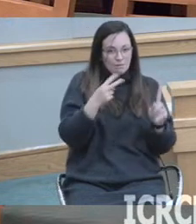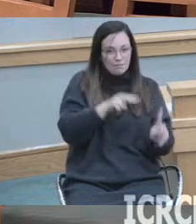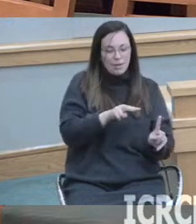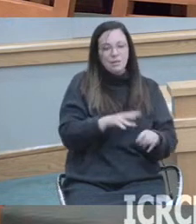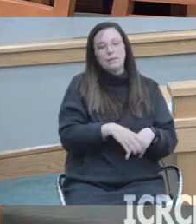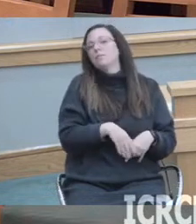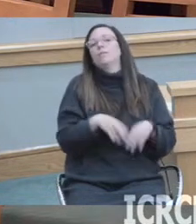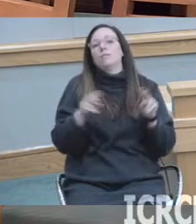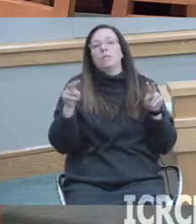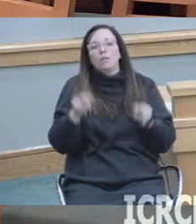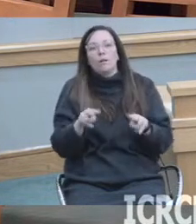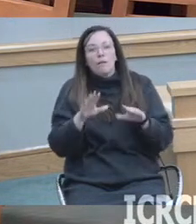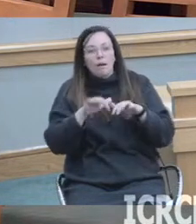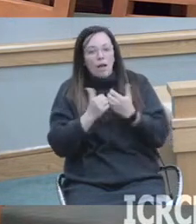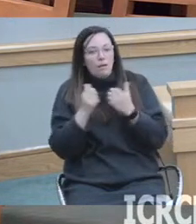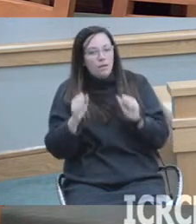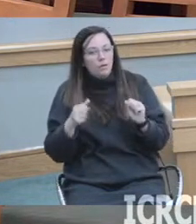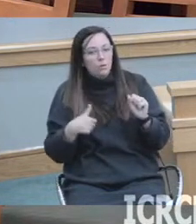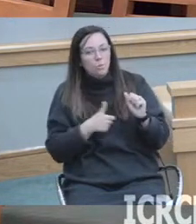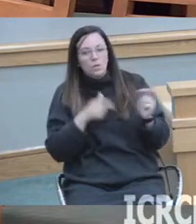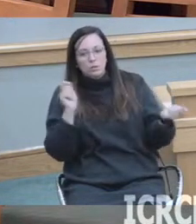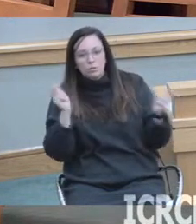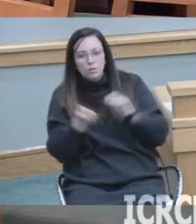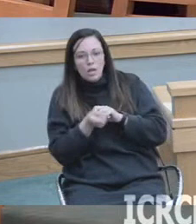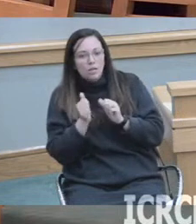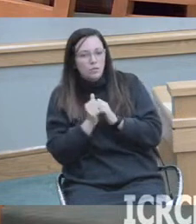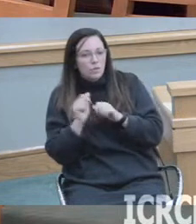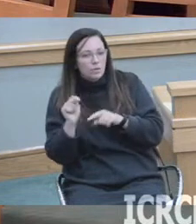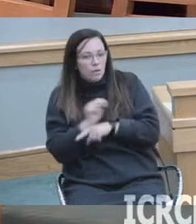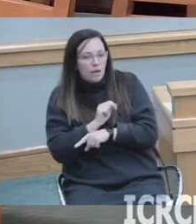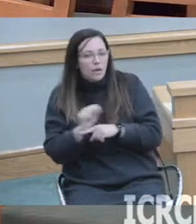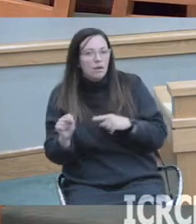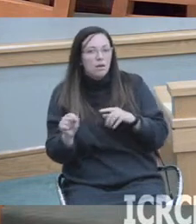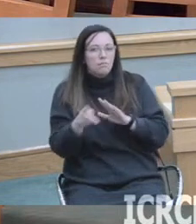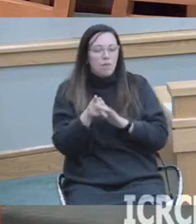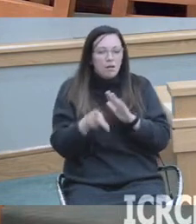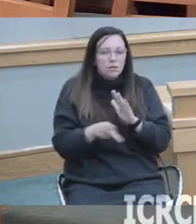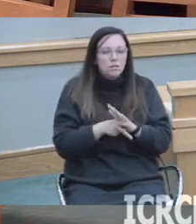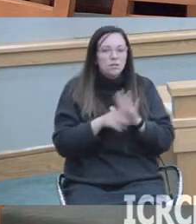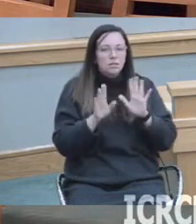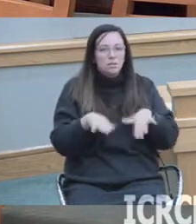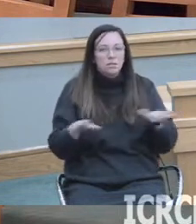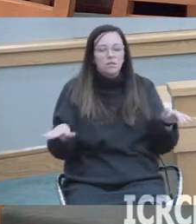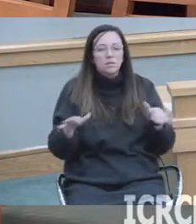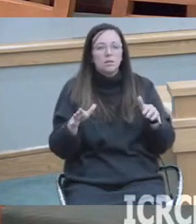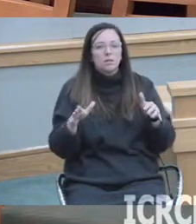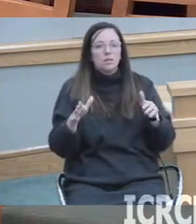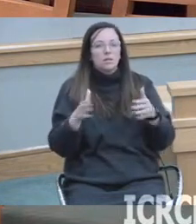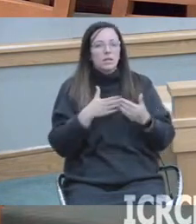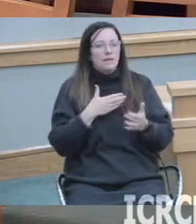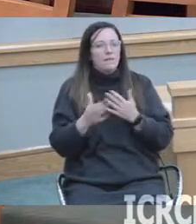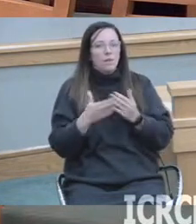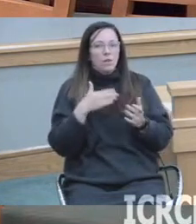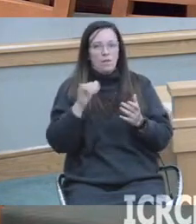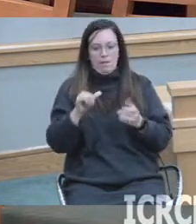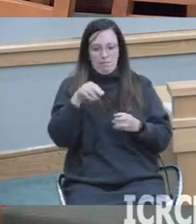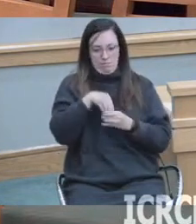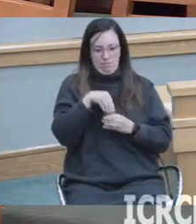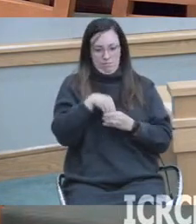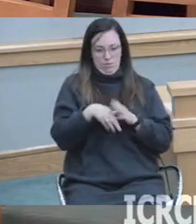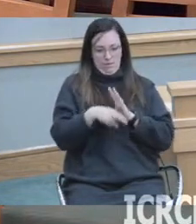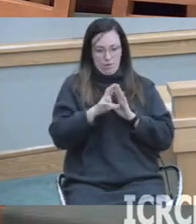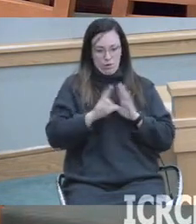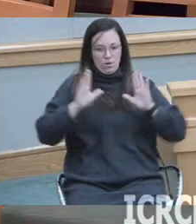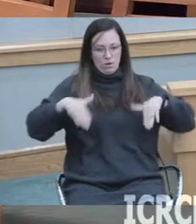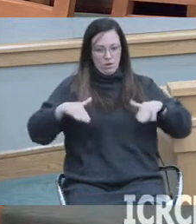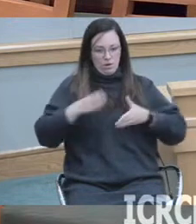of, do we have to change anything with training? Do we have to change anything with policies? And even though that internal review is not complete, I have seen